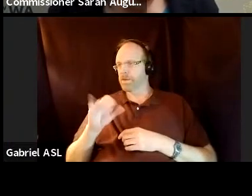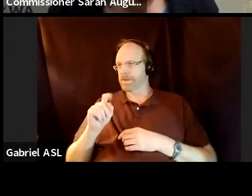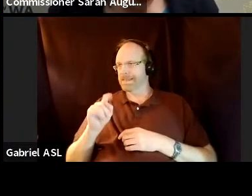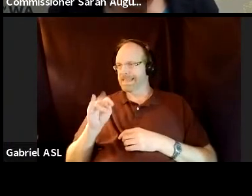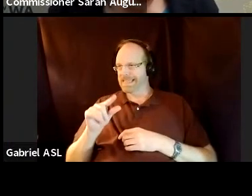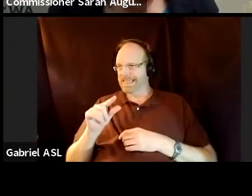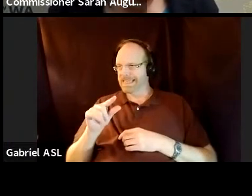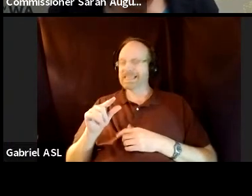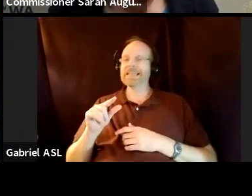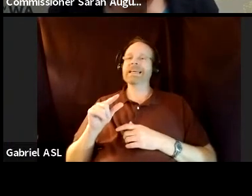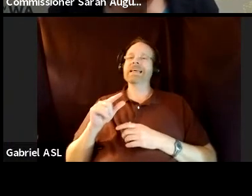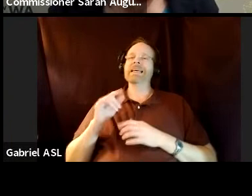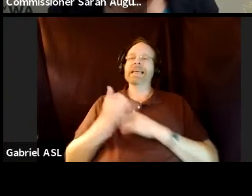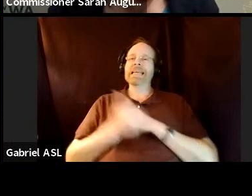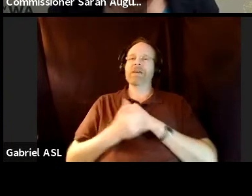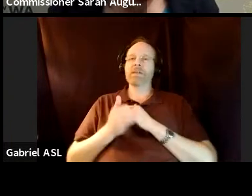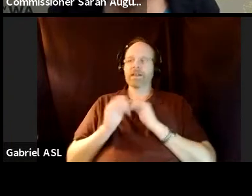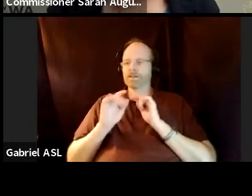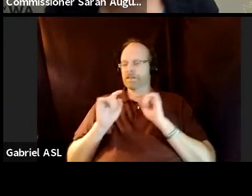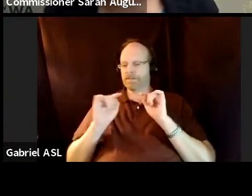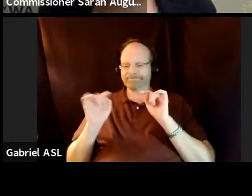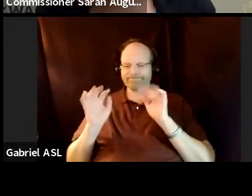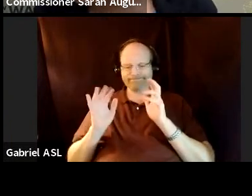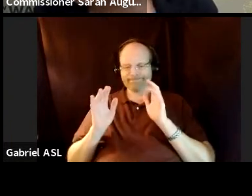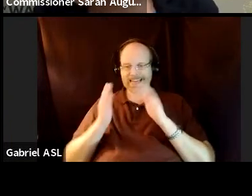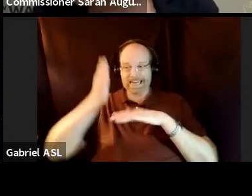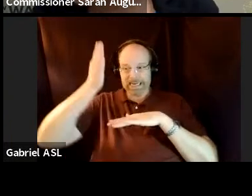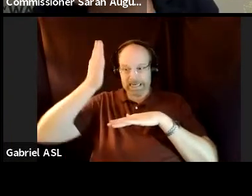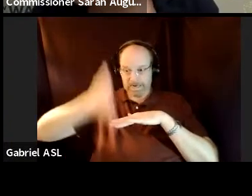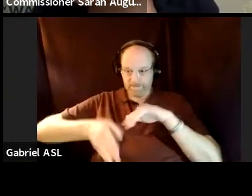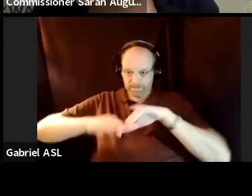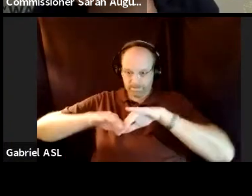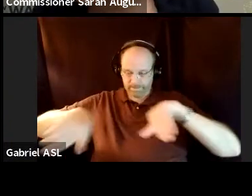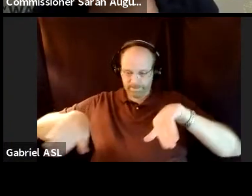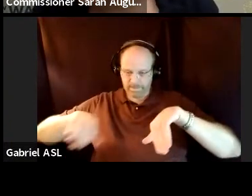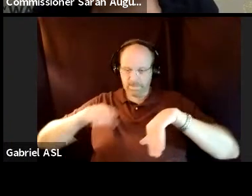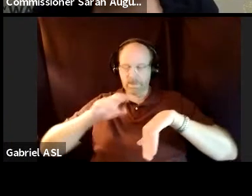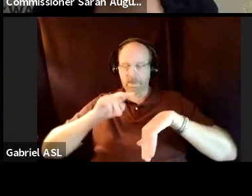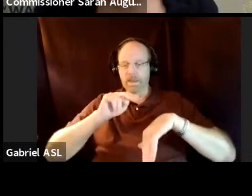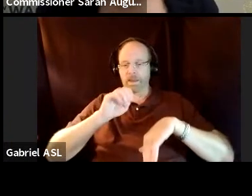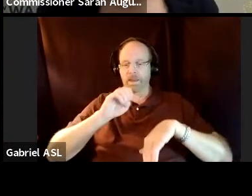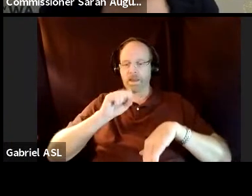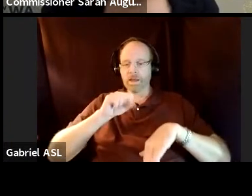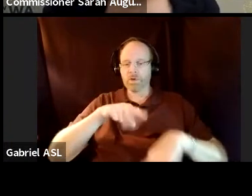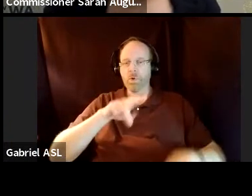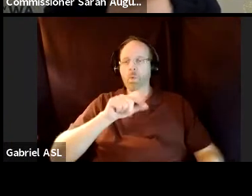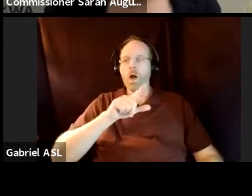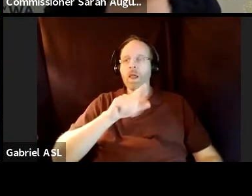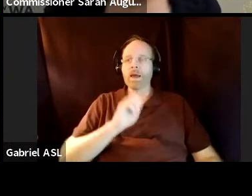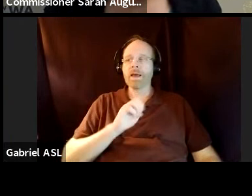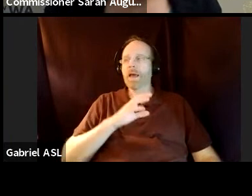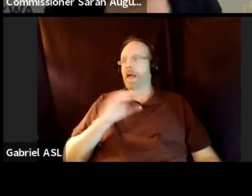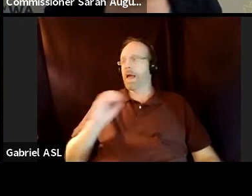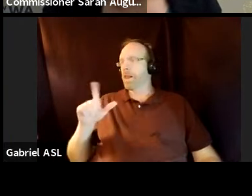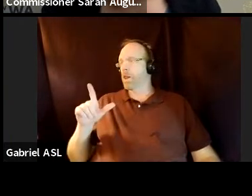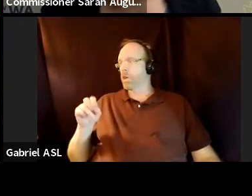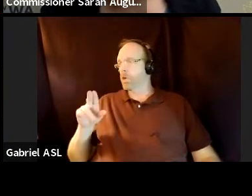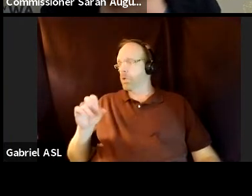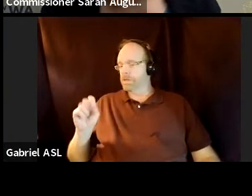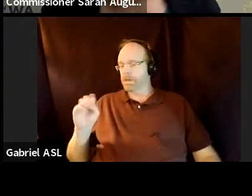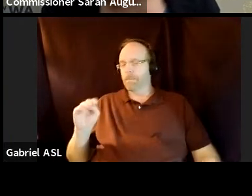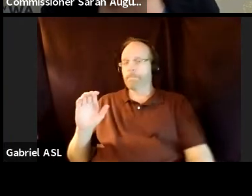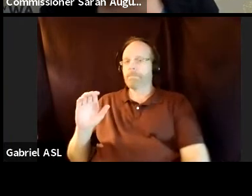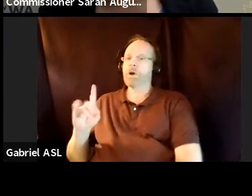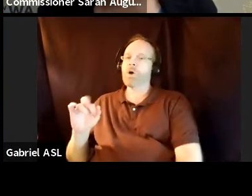right along, well, it's divided by the Nisqually Reservation and Lewis McCord. So it's kind